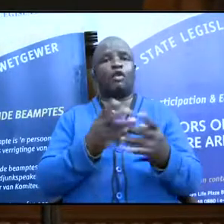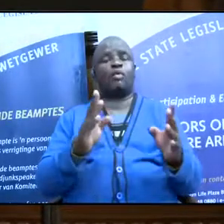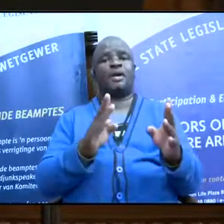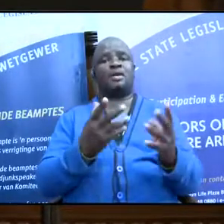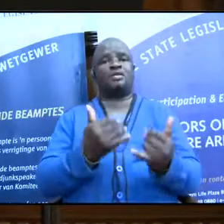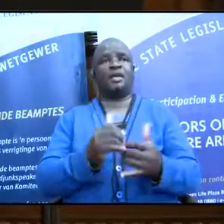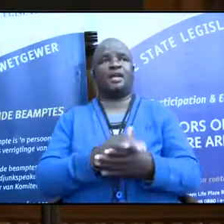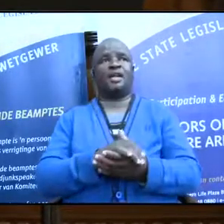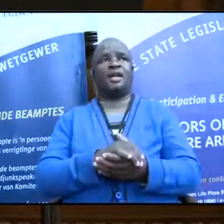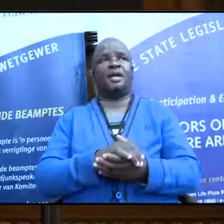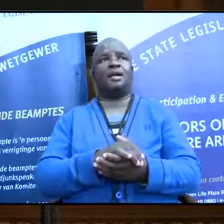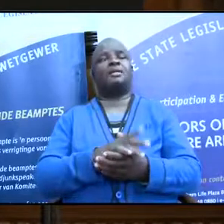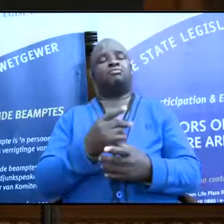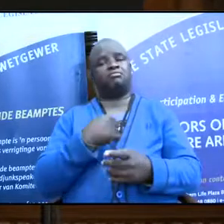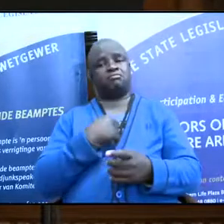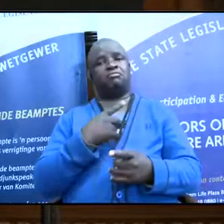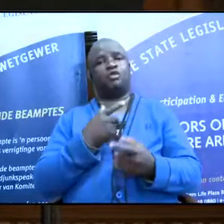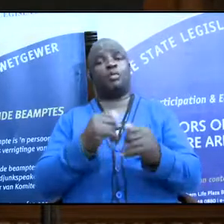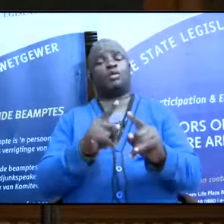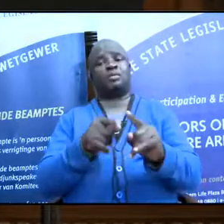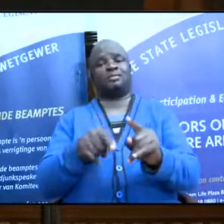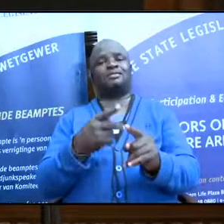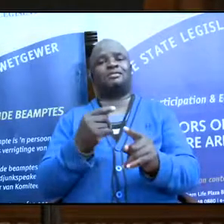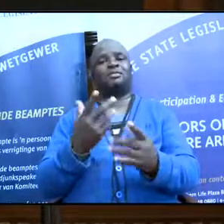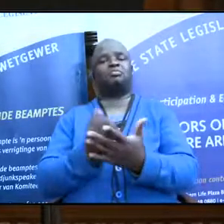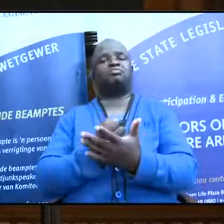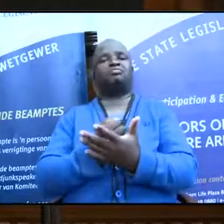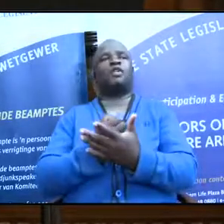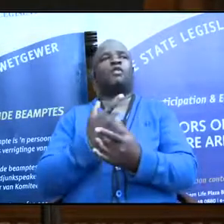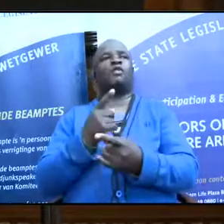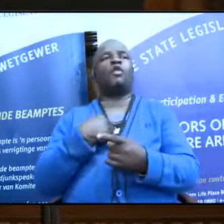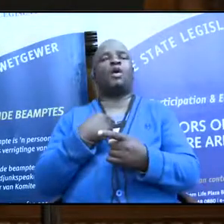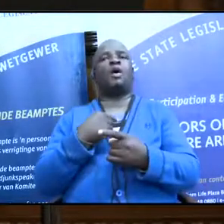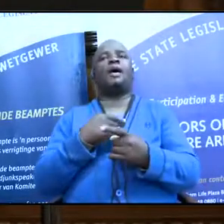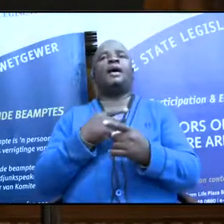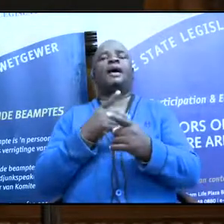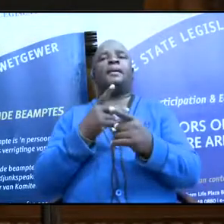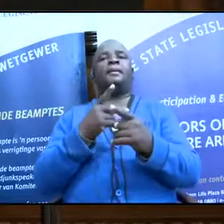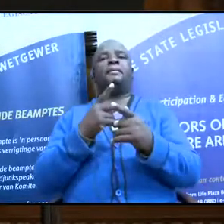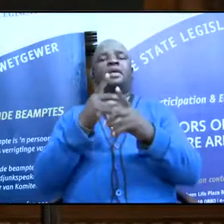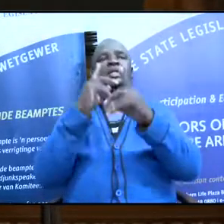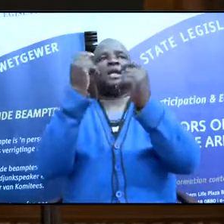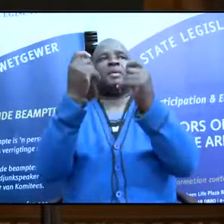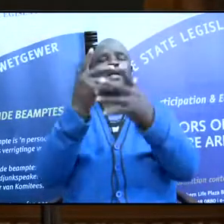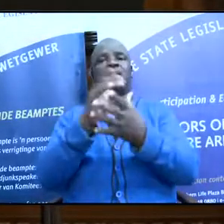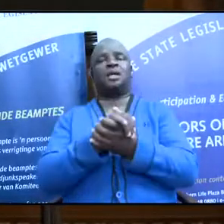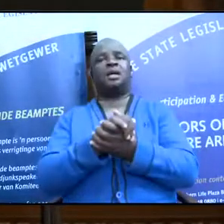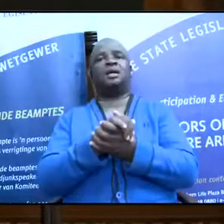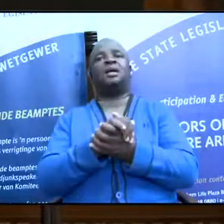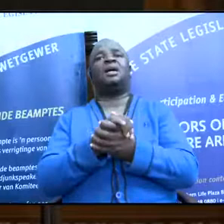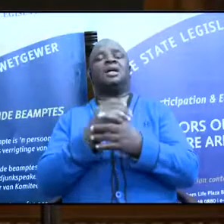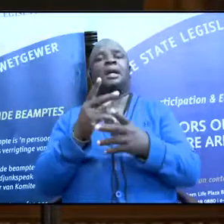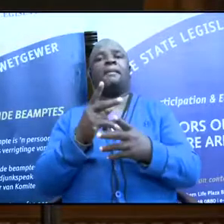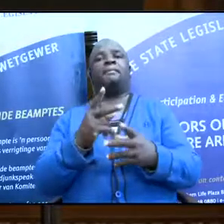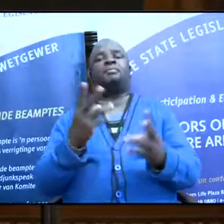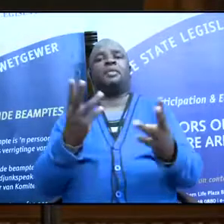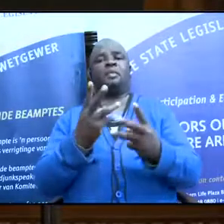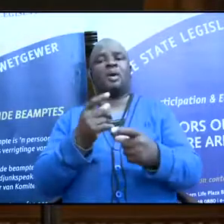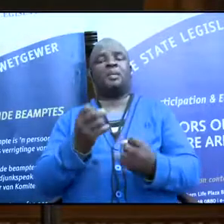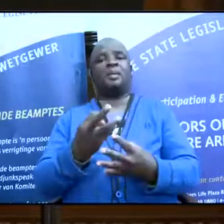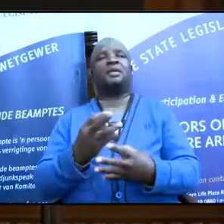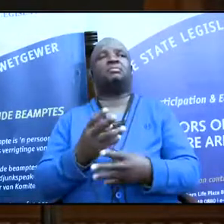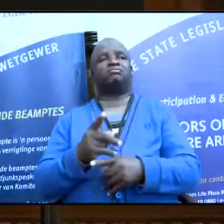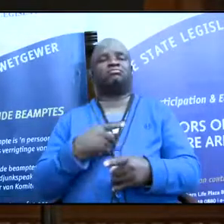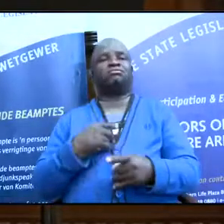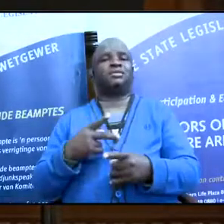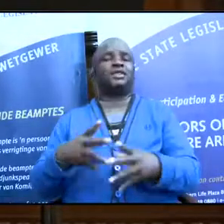parliament we take the opportunity to celebrate and honor the mass democratic movement in the war against apartheid which